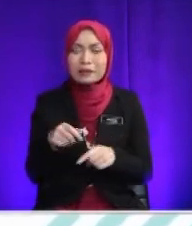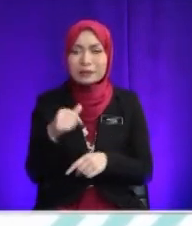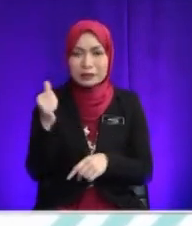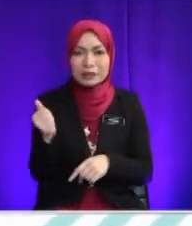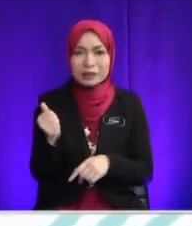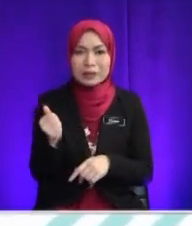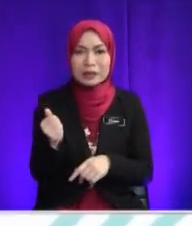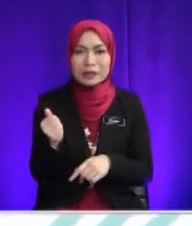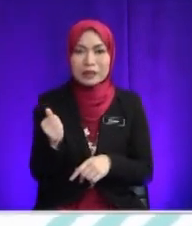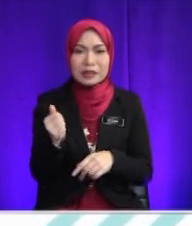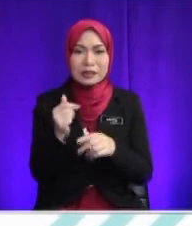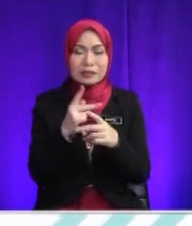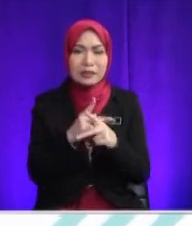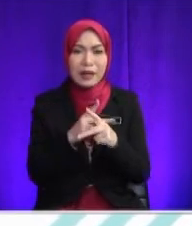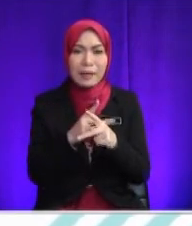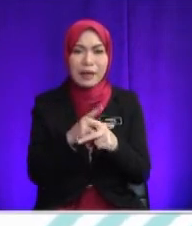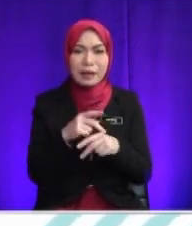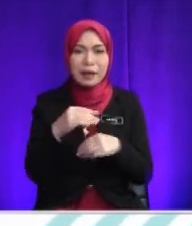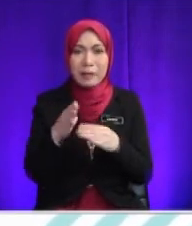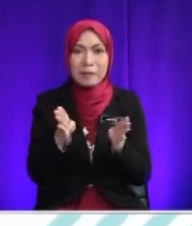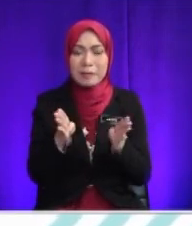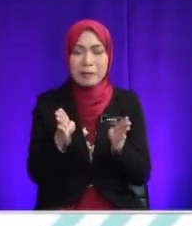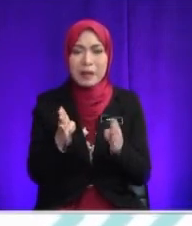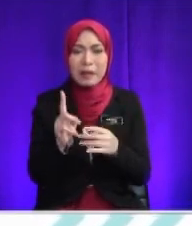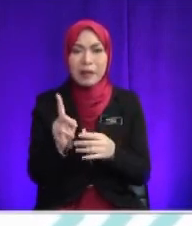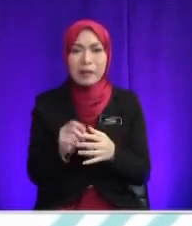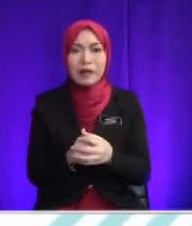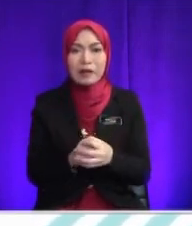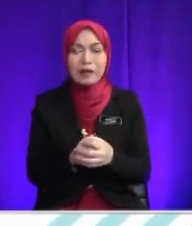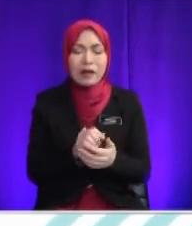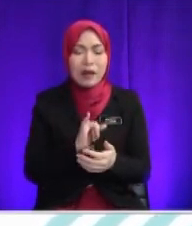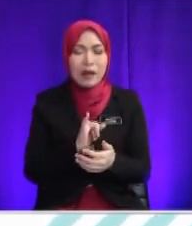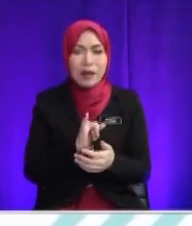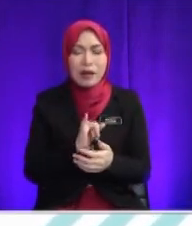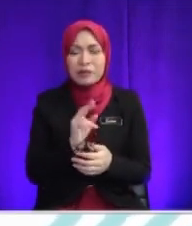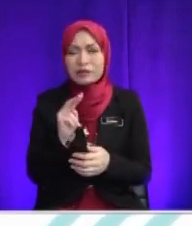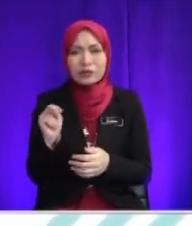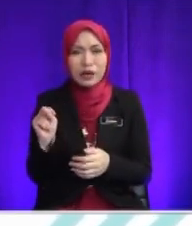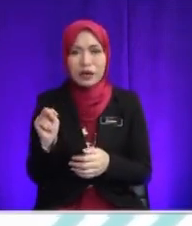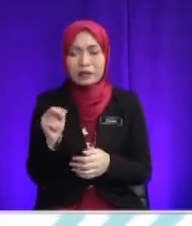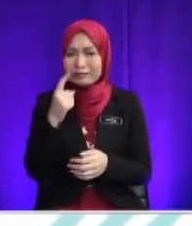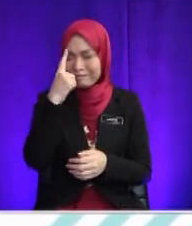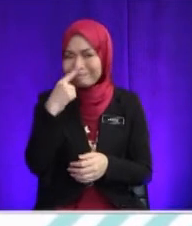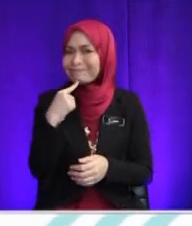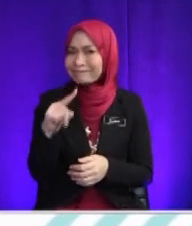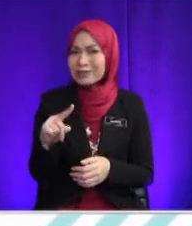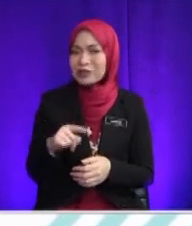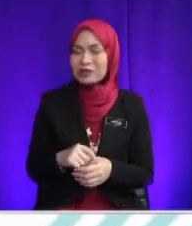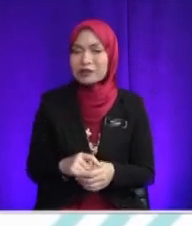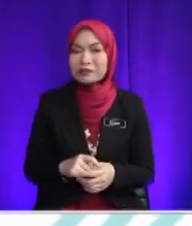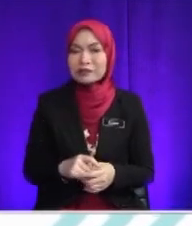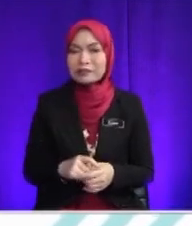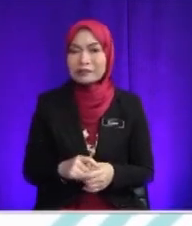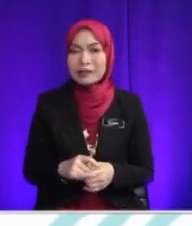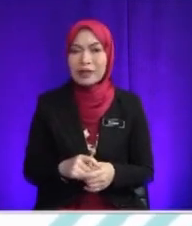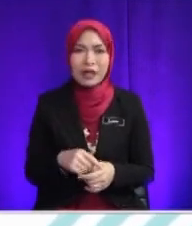now. I'm not sure about that. The police helicopter was out searching yesterday, which suggests he's still on the run.